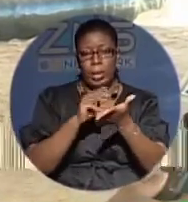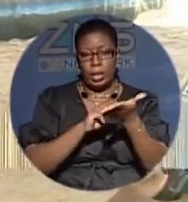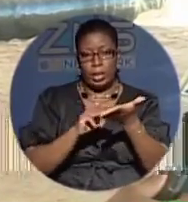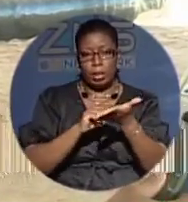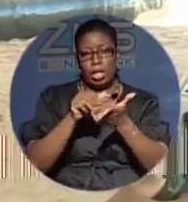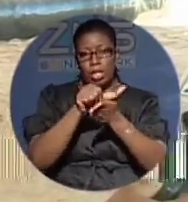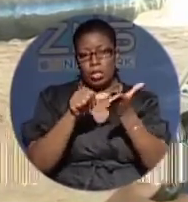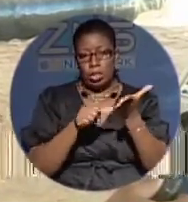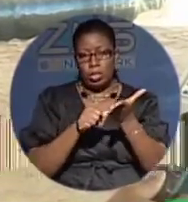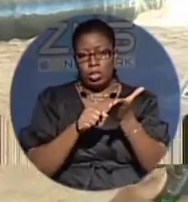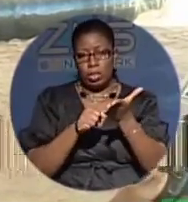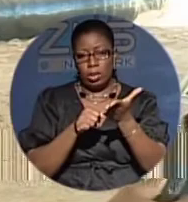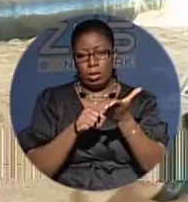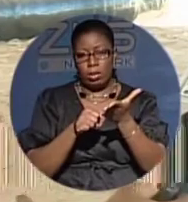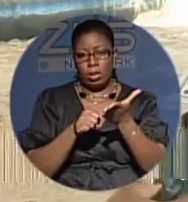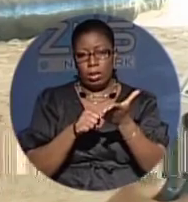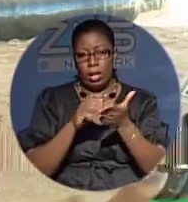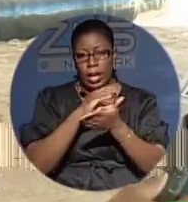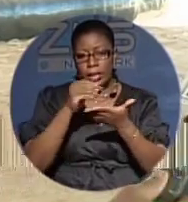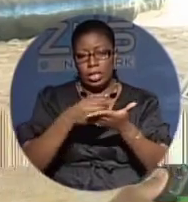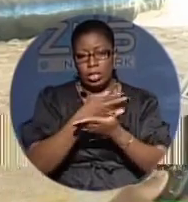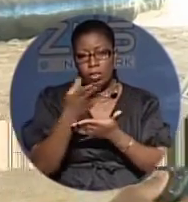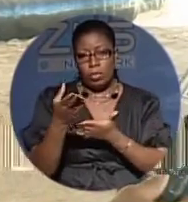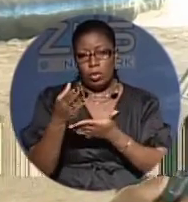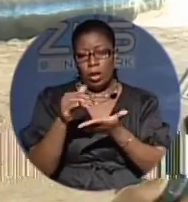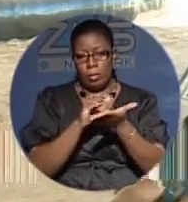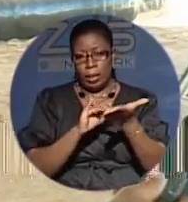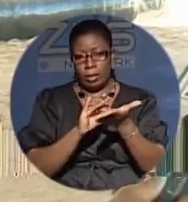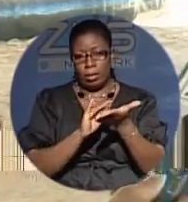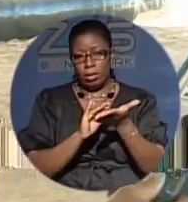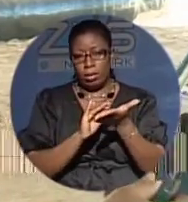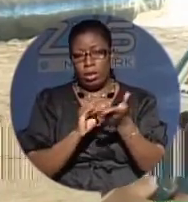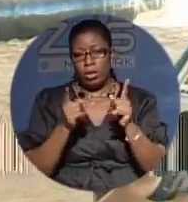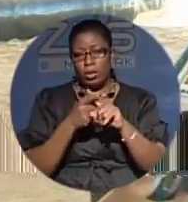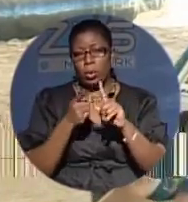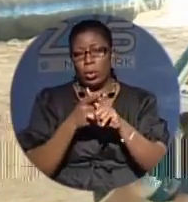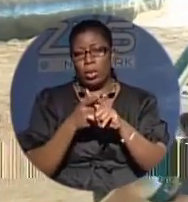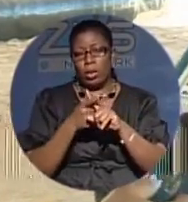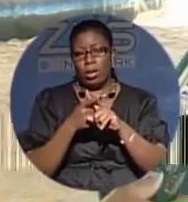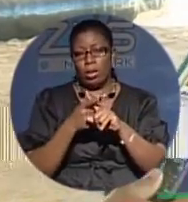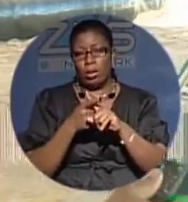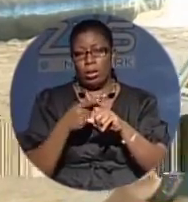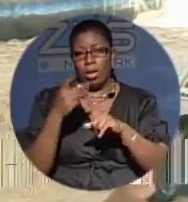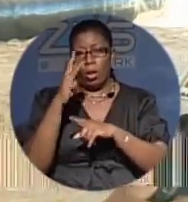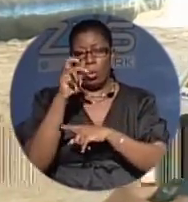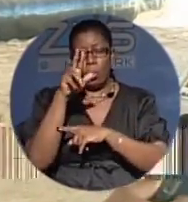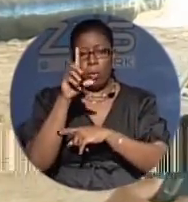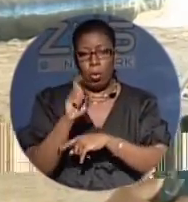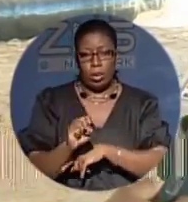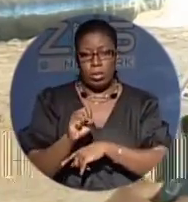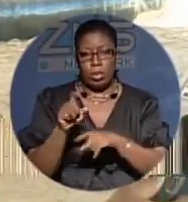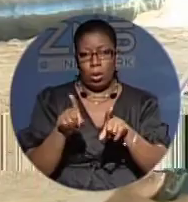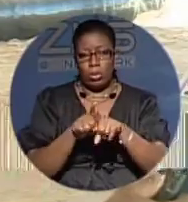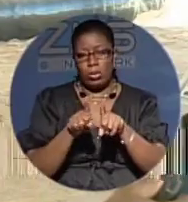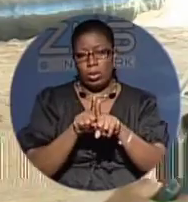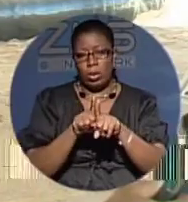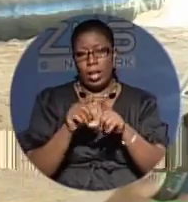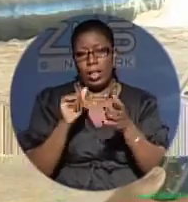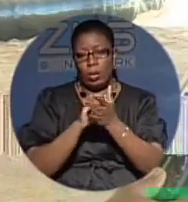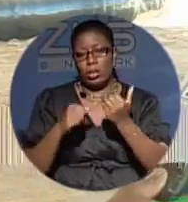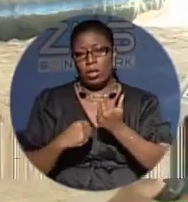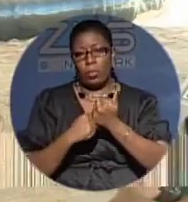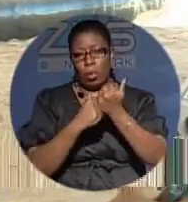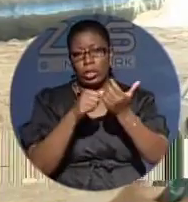surgical supply, which is the distribution of the medical supplies to the wards, and a new central sterile supplies department that will support